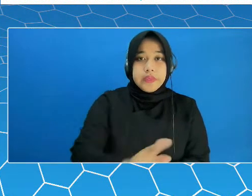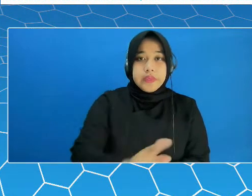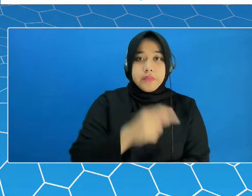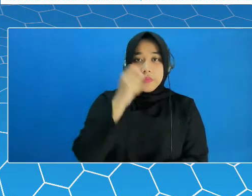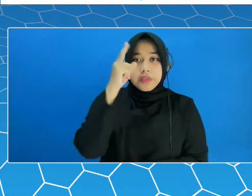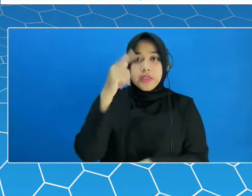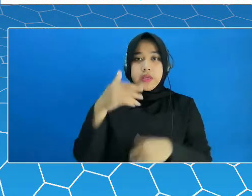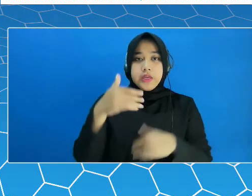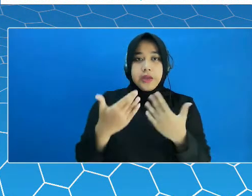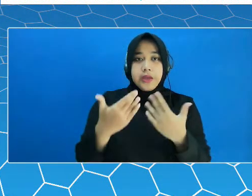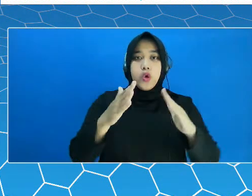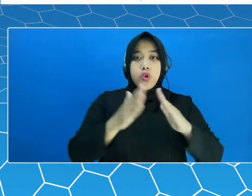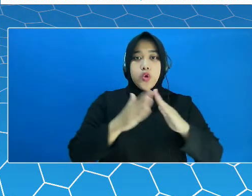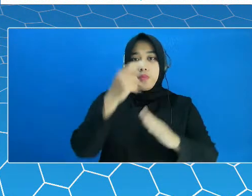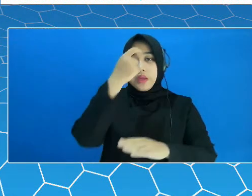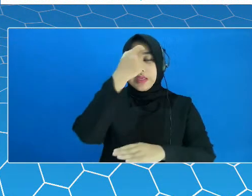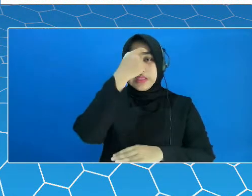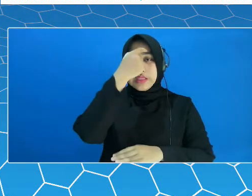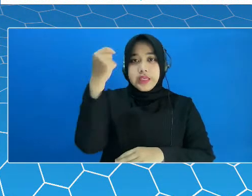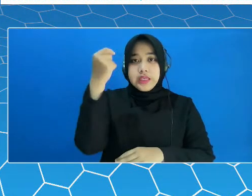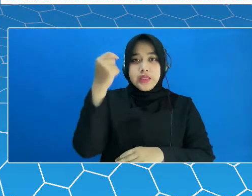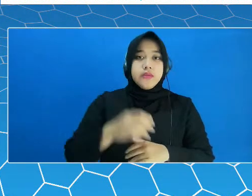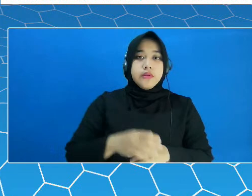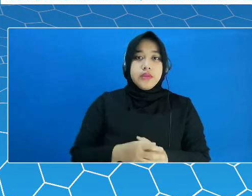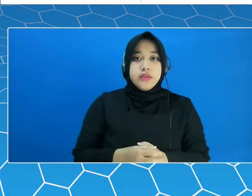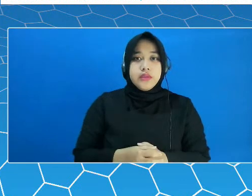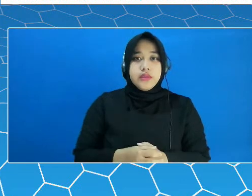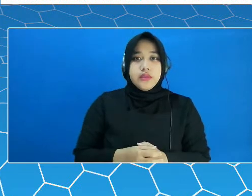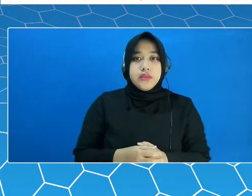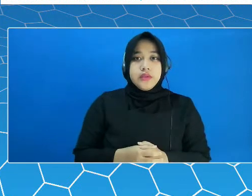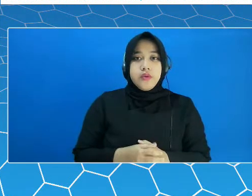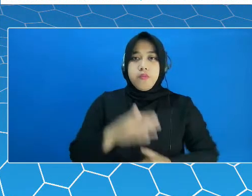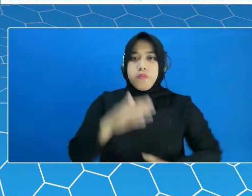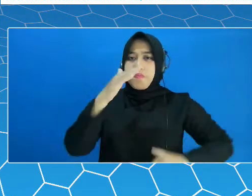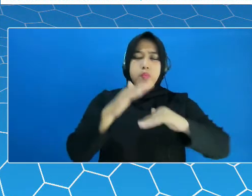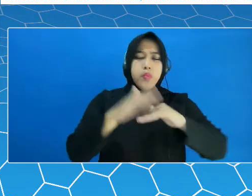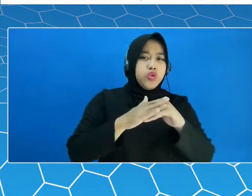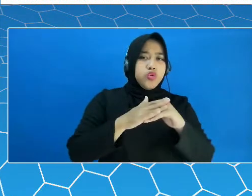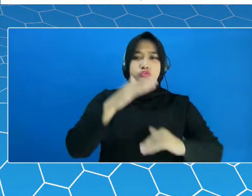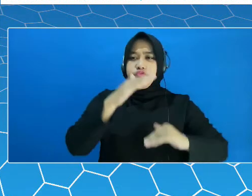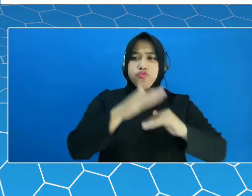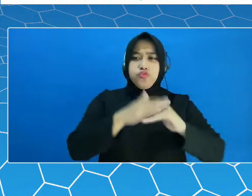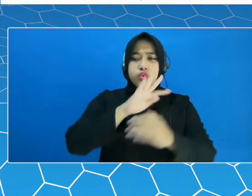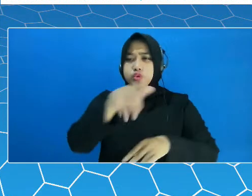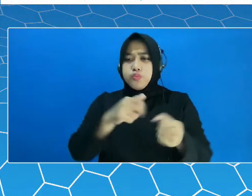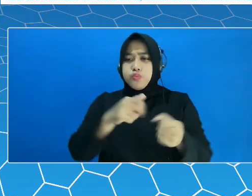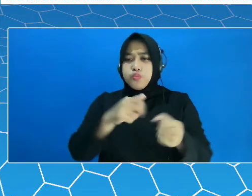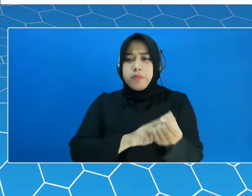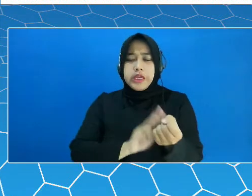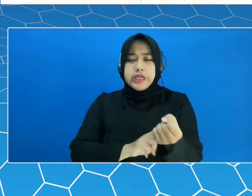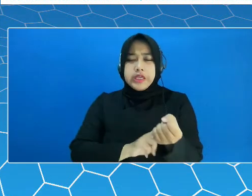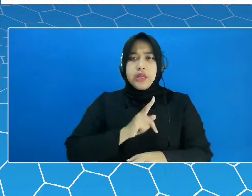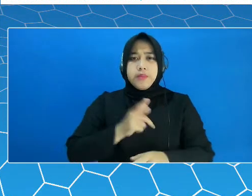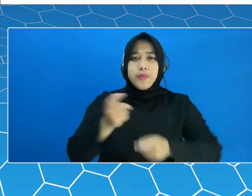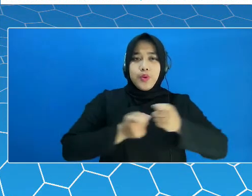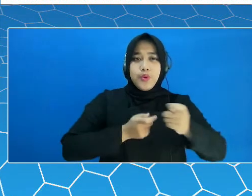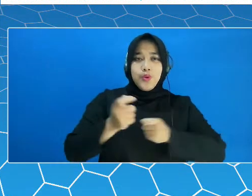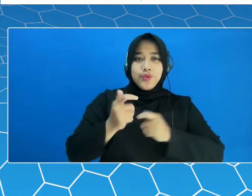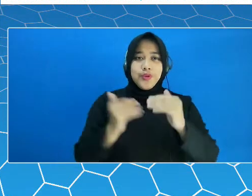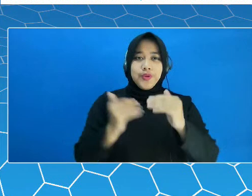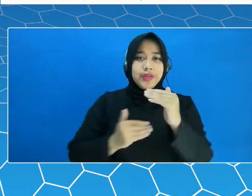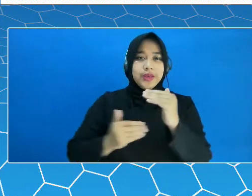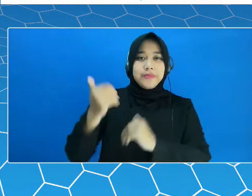were congested. But by having this COVID, we were able to control much better. Then, therefore, I think